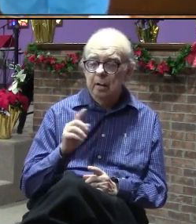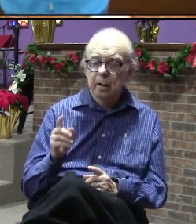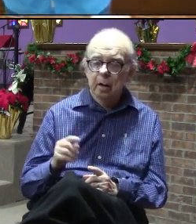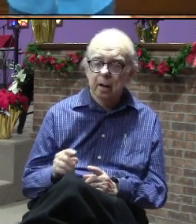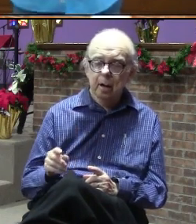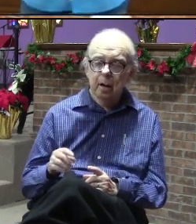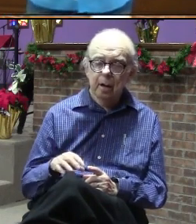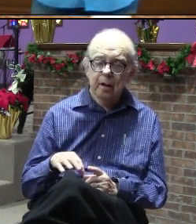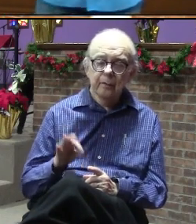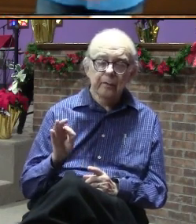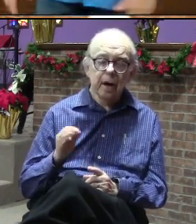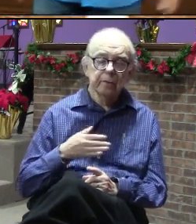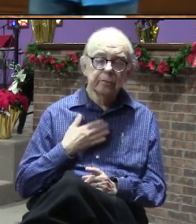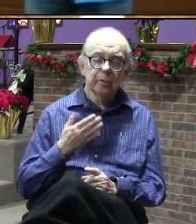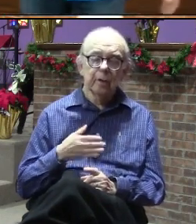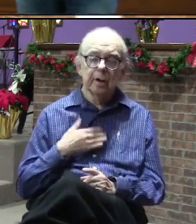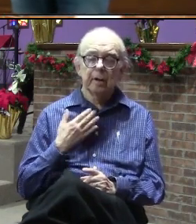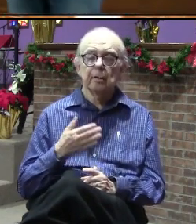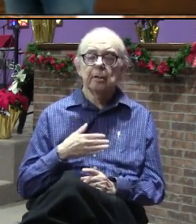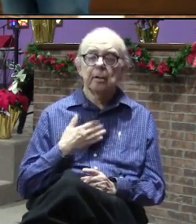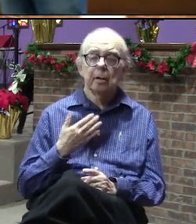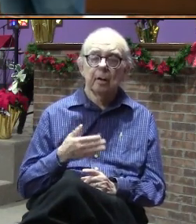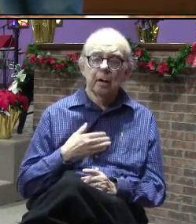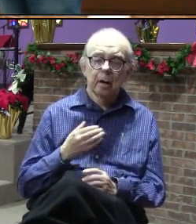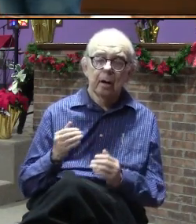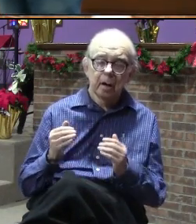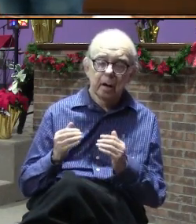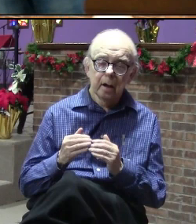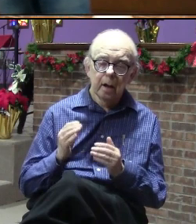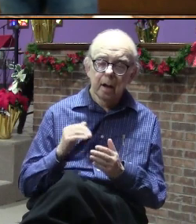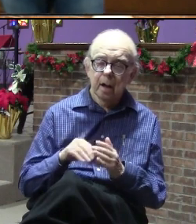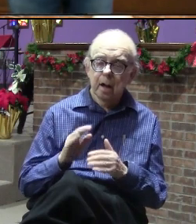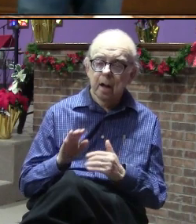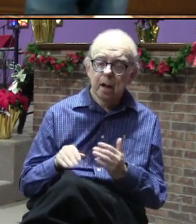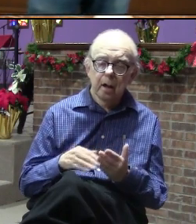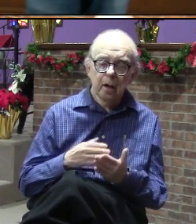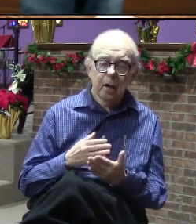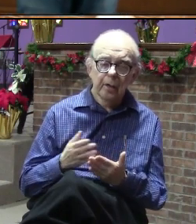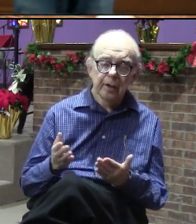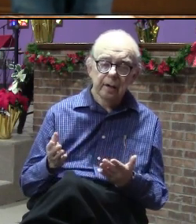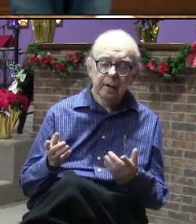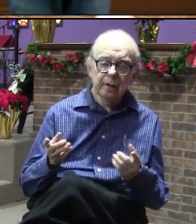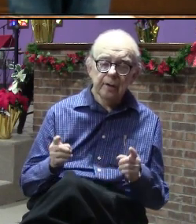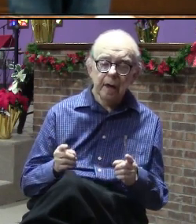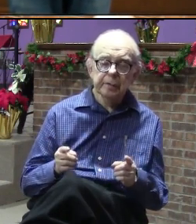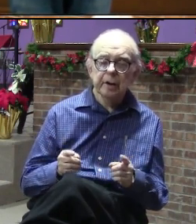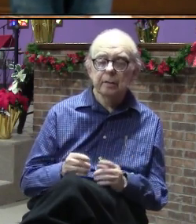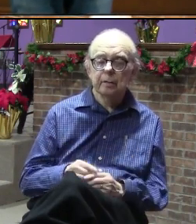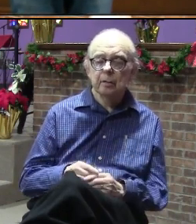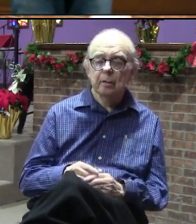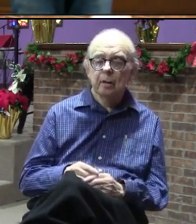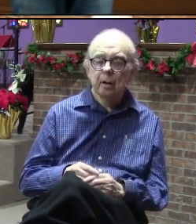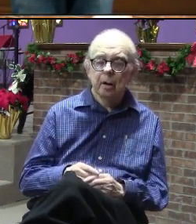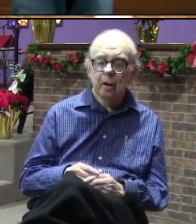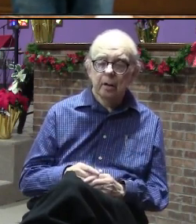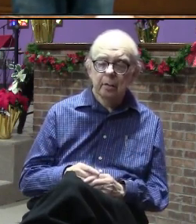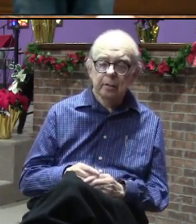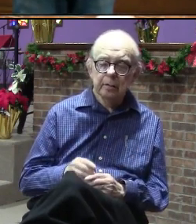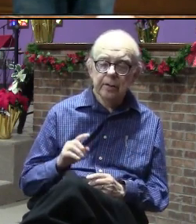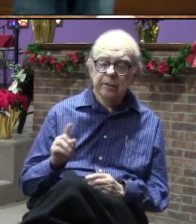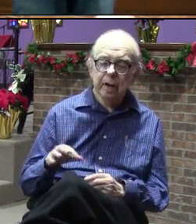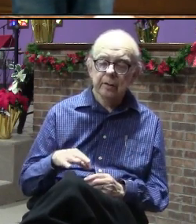Zechariah found joy even in all of the stuff that was going on. He found